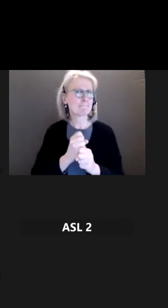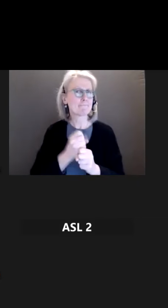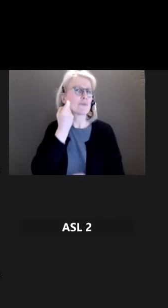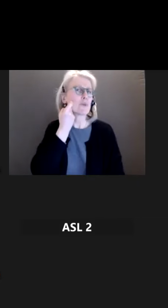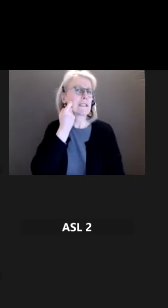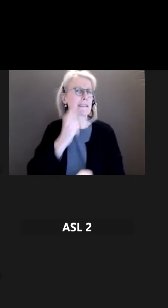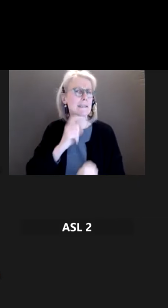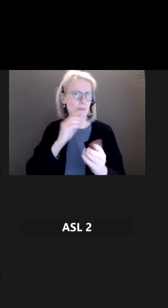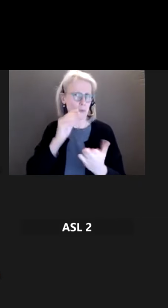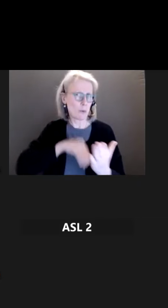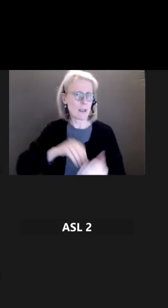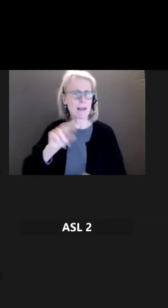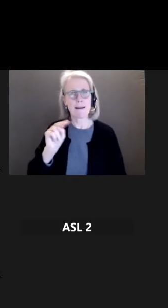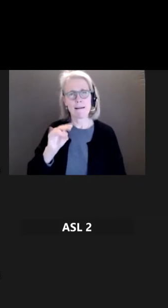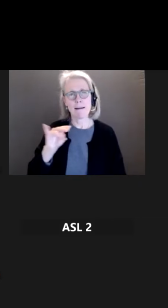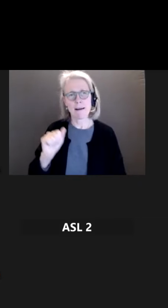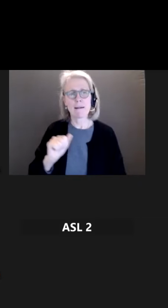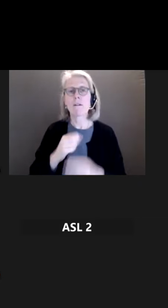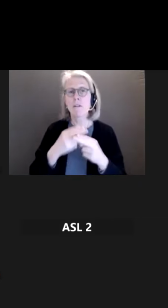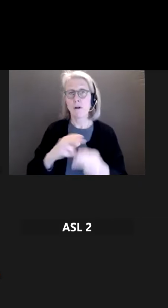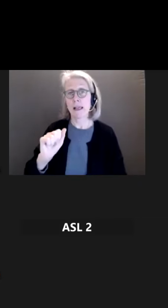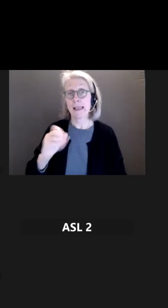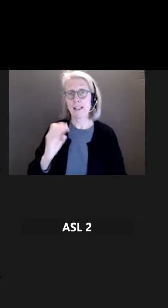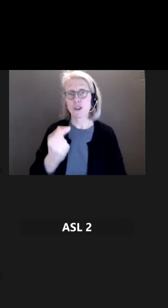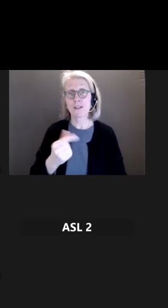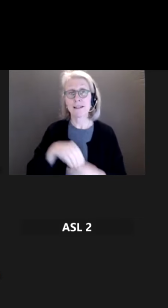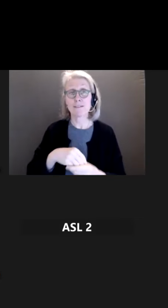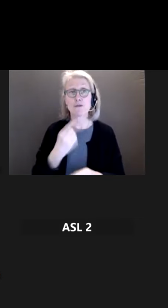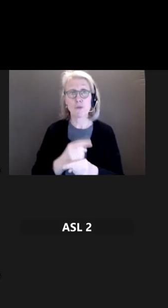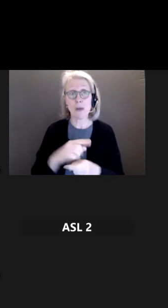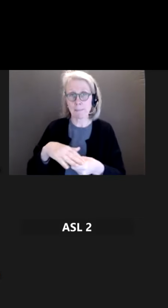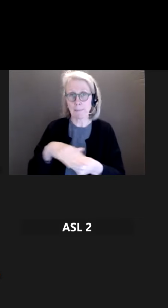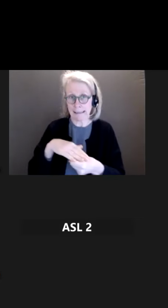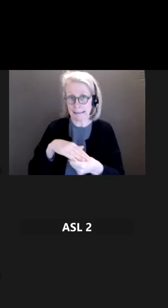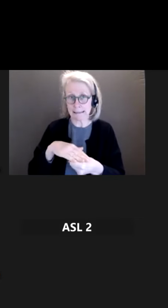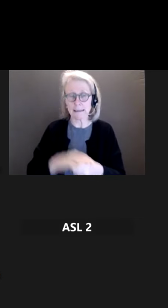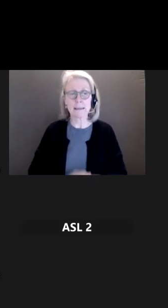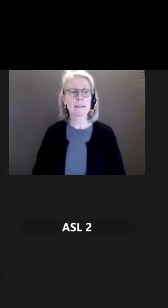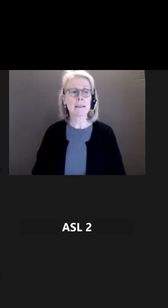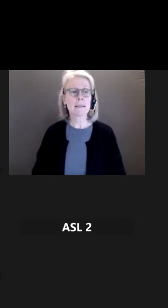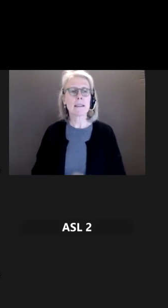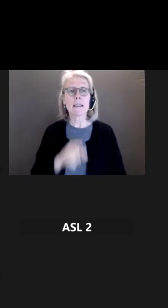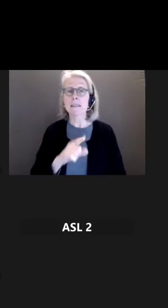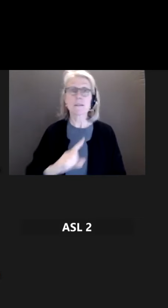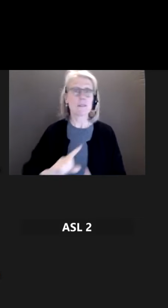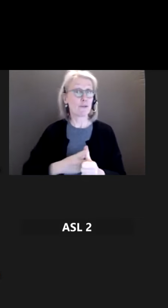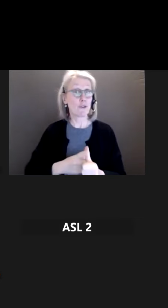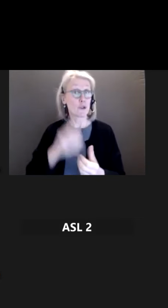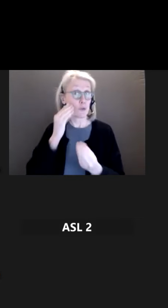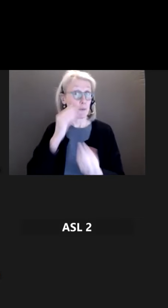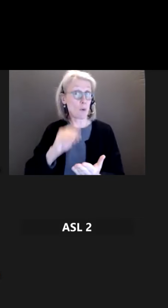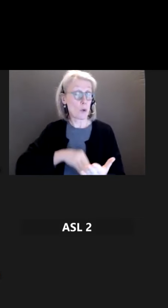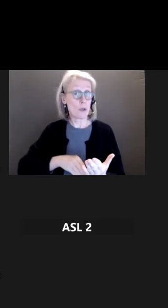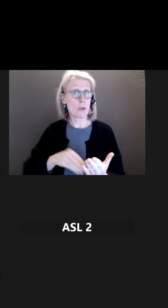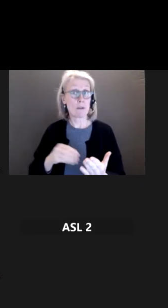launched titled About Aging in the Right Place. And this is really the first report that we launched in an overall